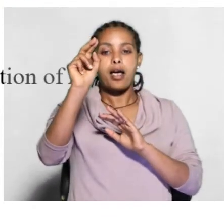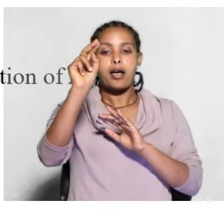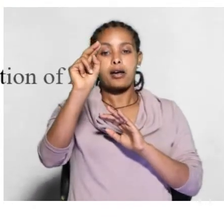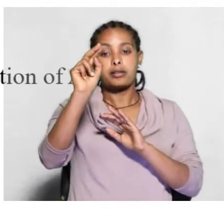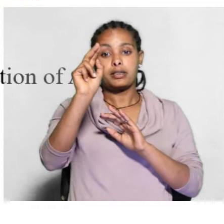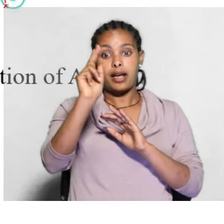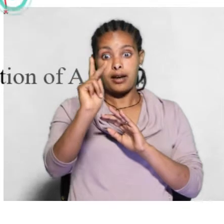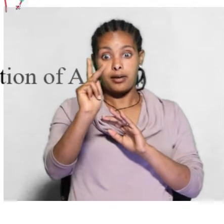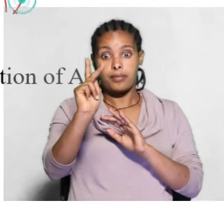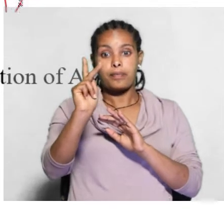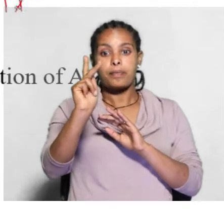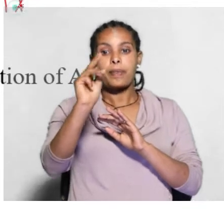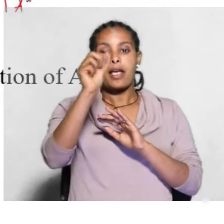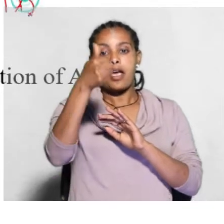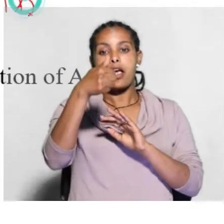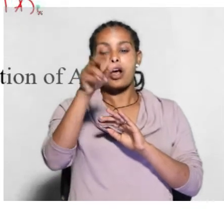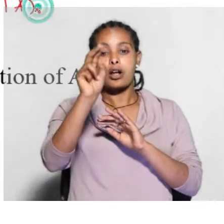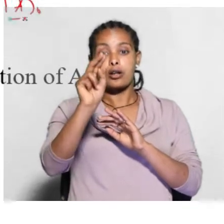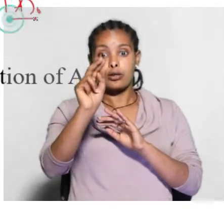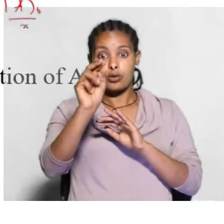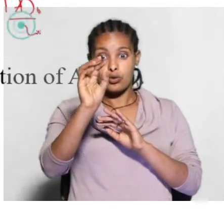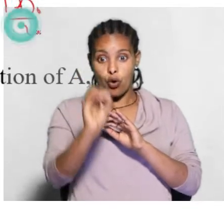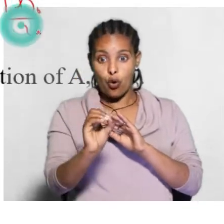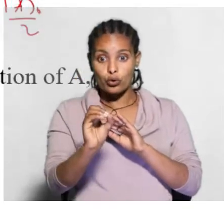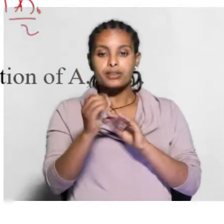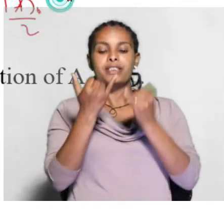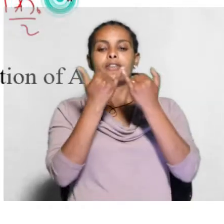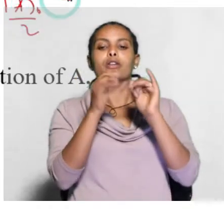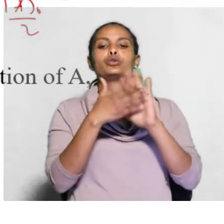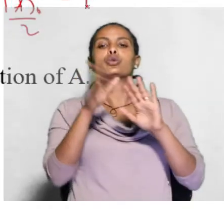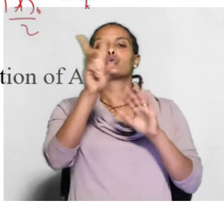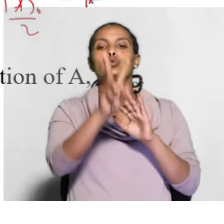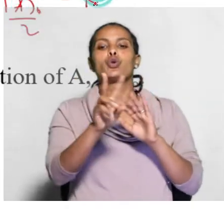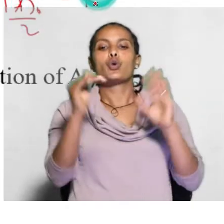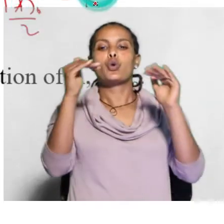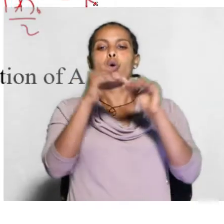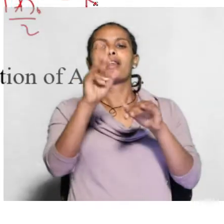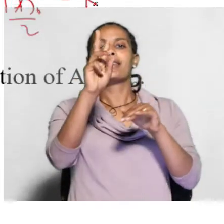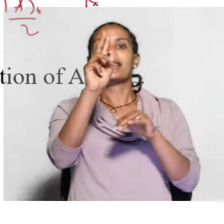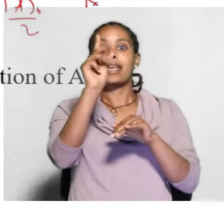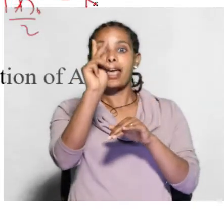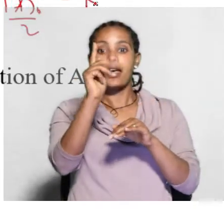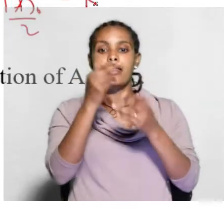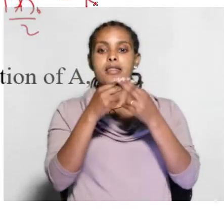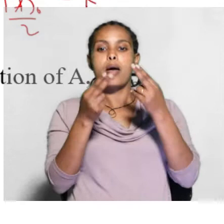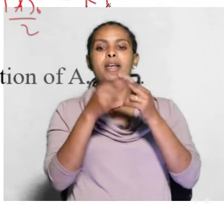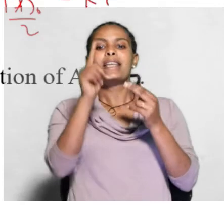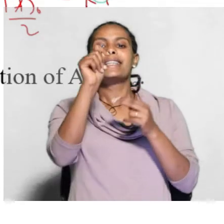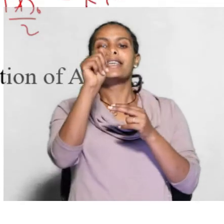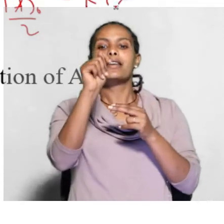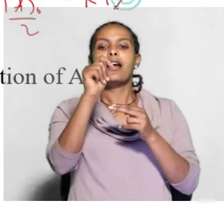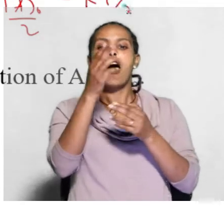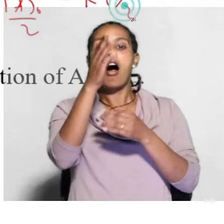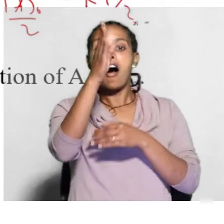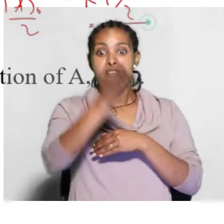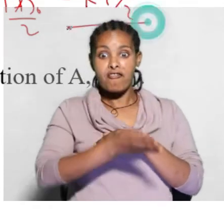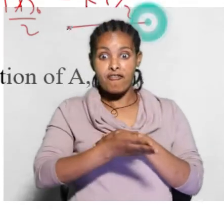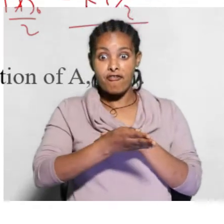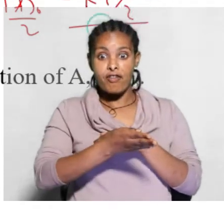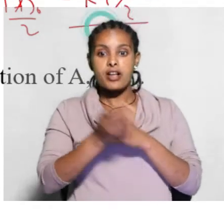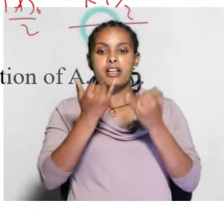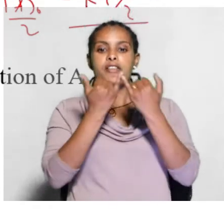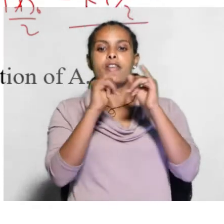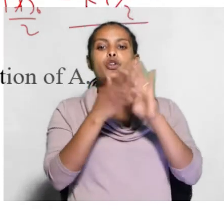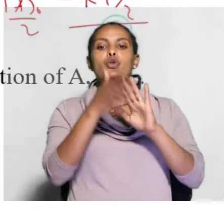initial concentration A naught divided by 2 equal K times T become T half divided